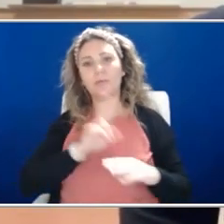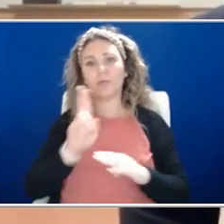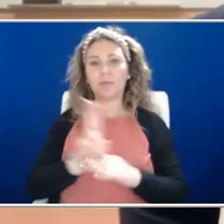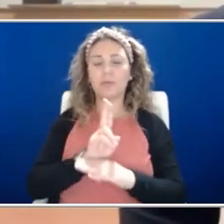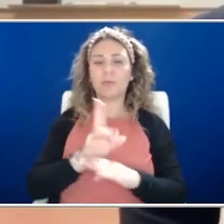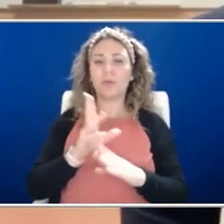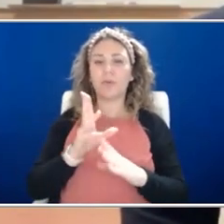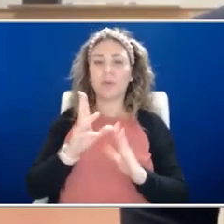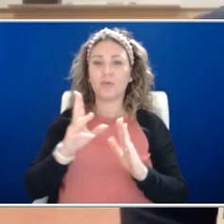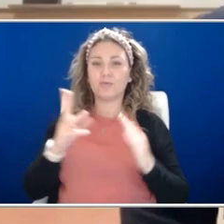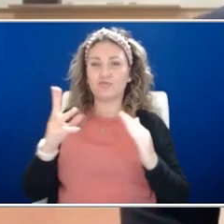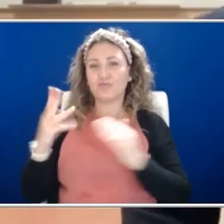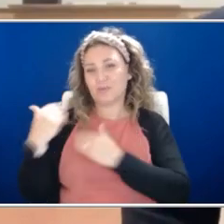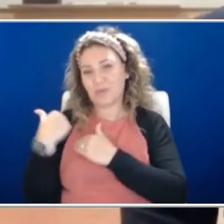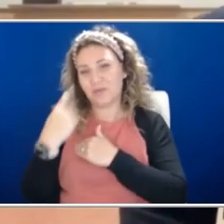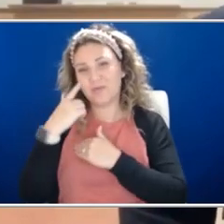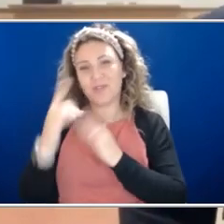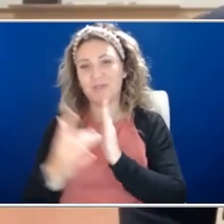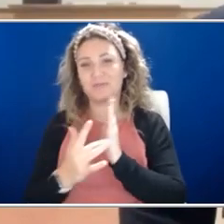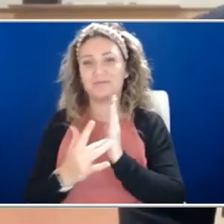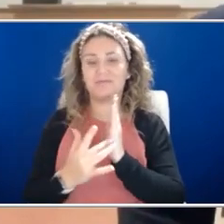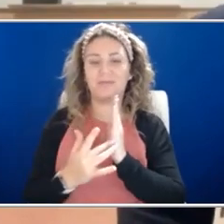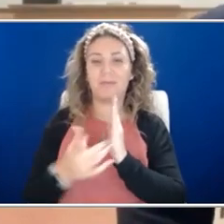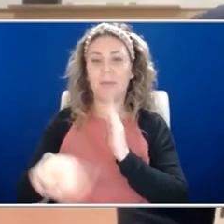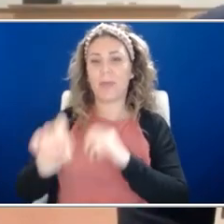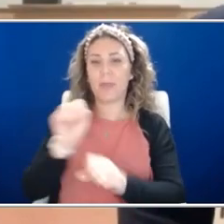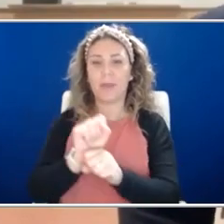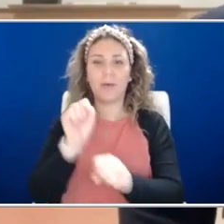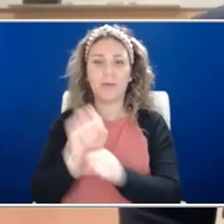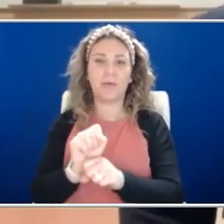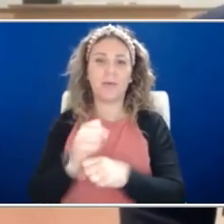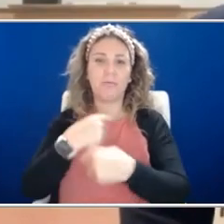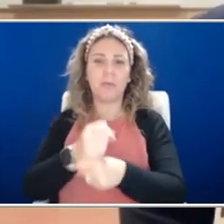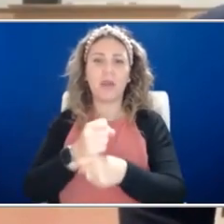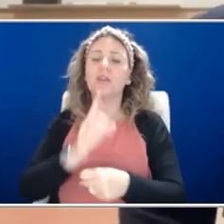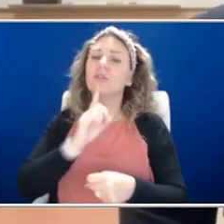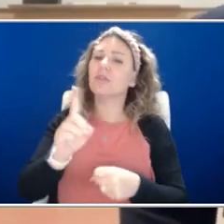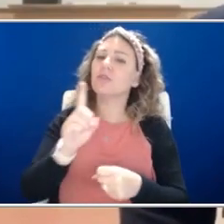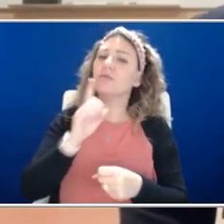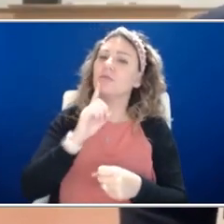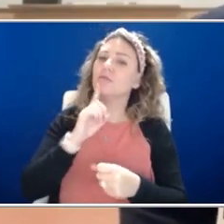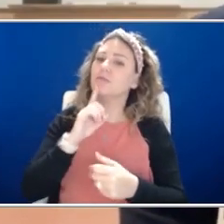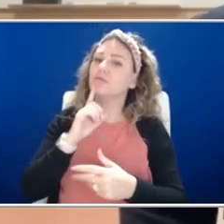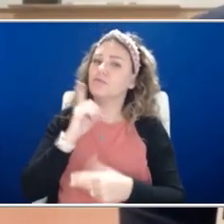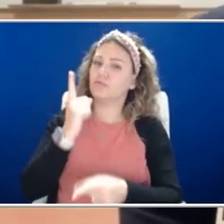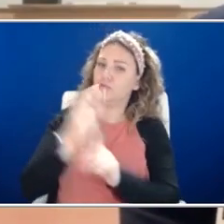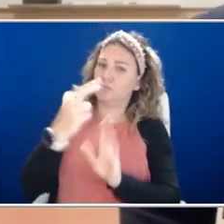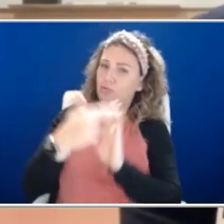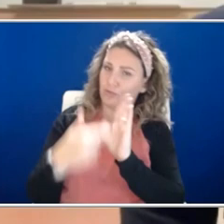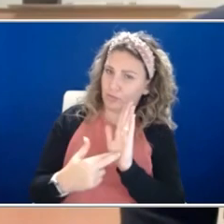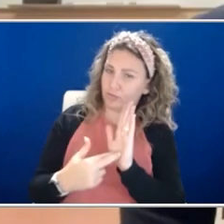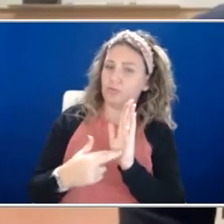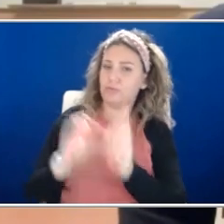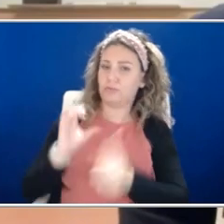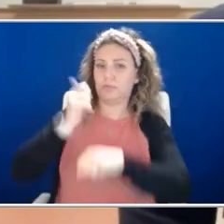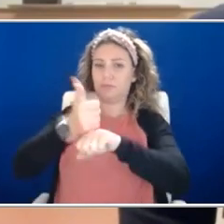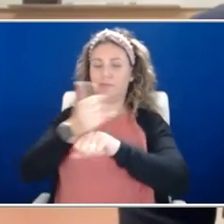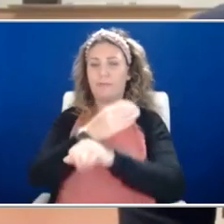responsible for these technologies. And so they're working to make sure we have the right guardrails in place. You know, like I